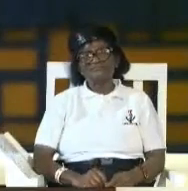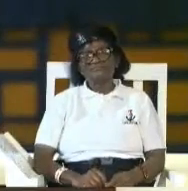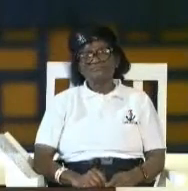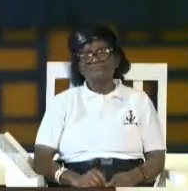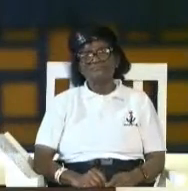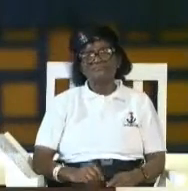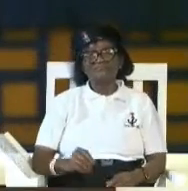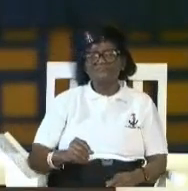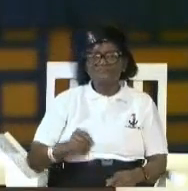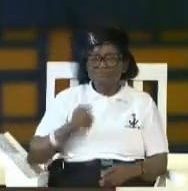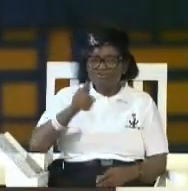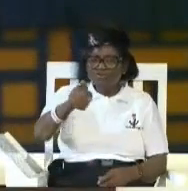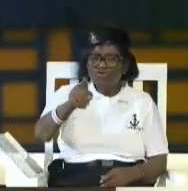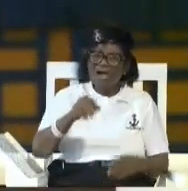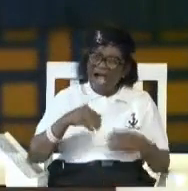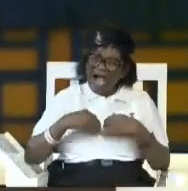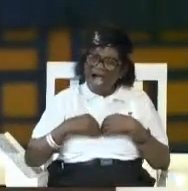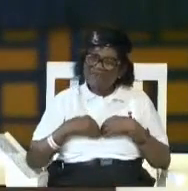you have